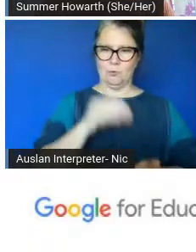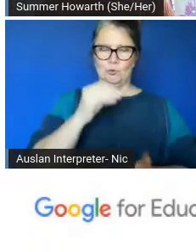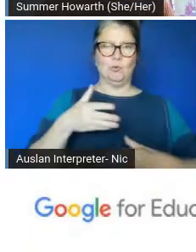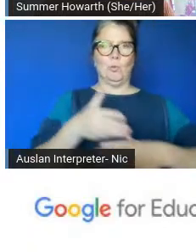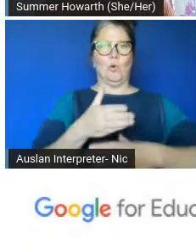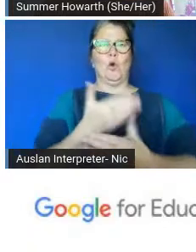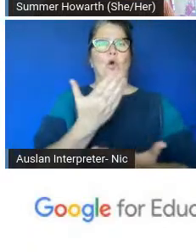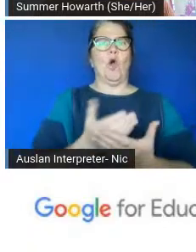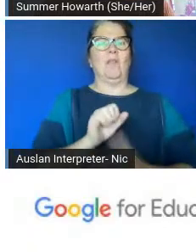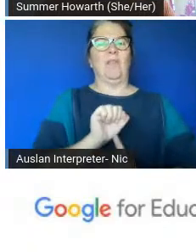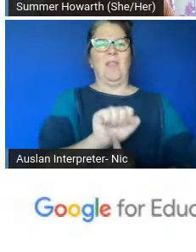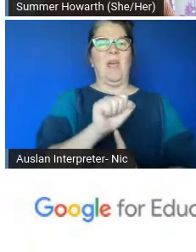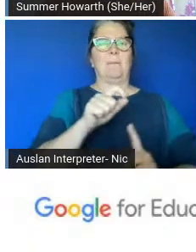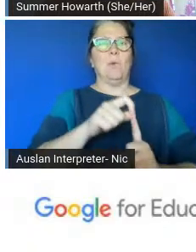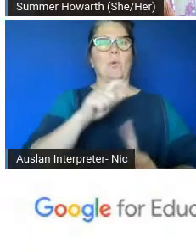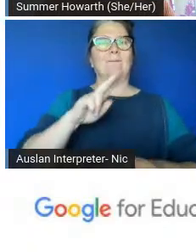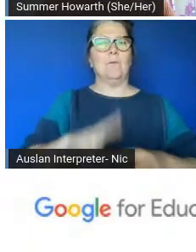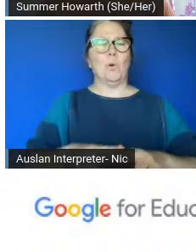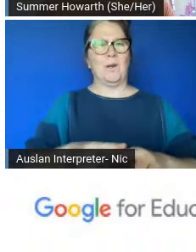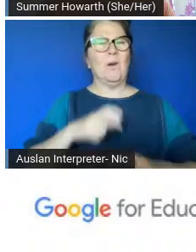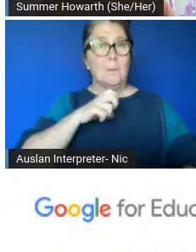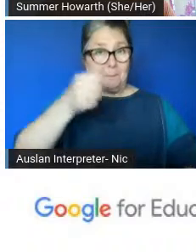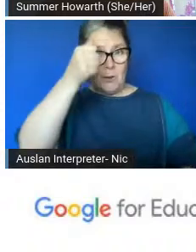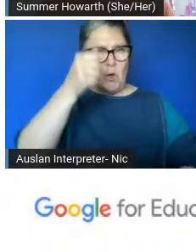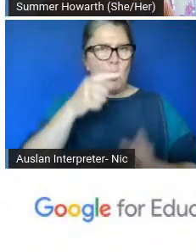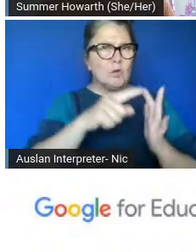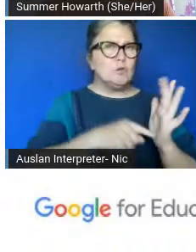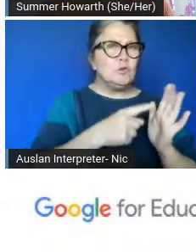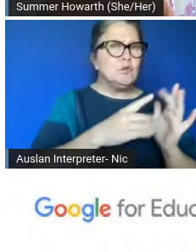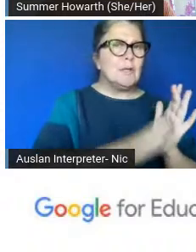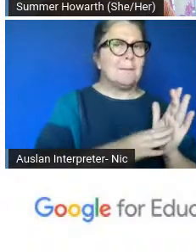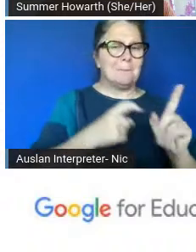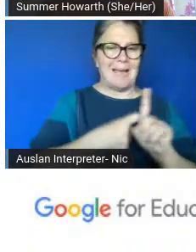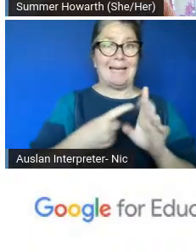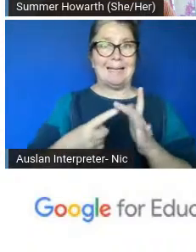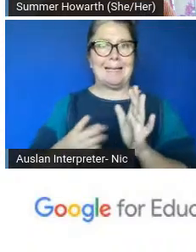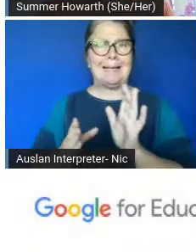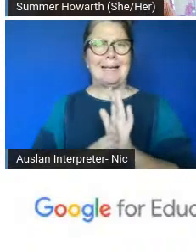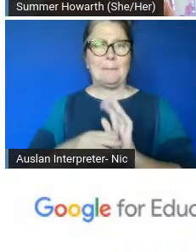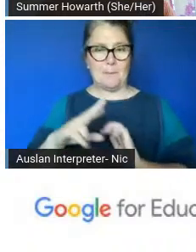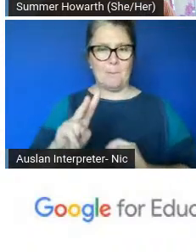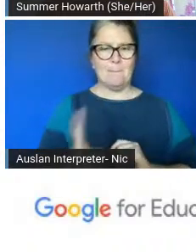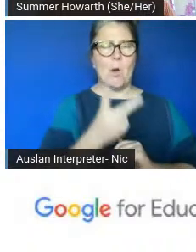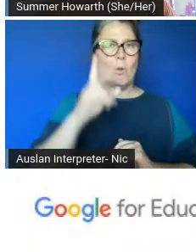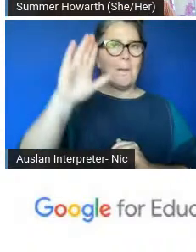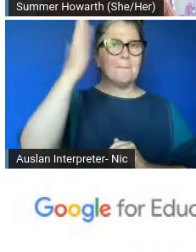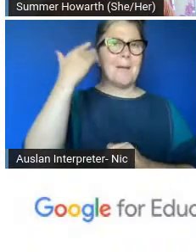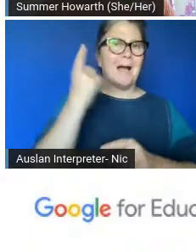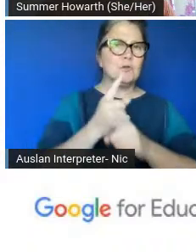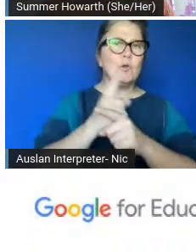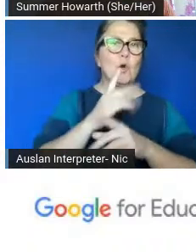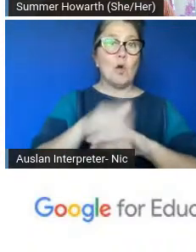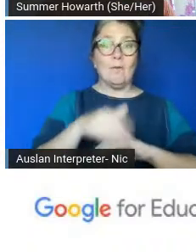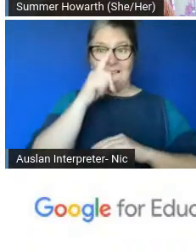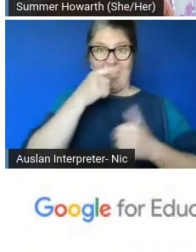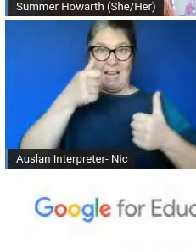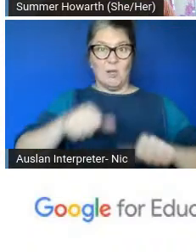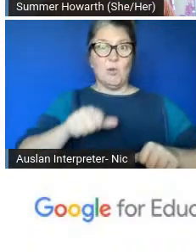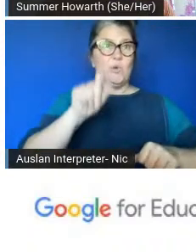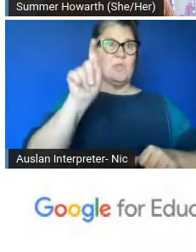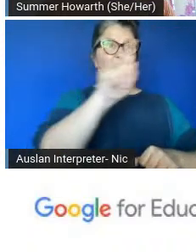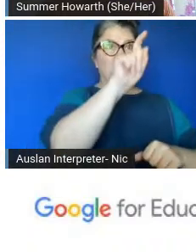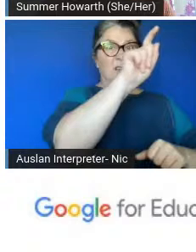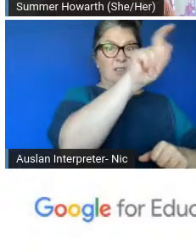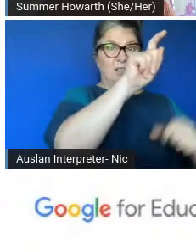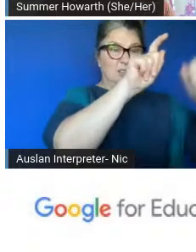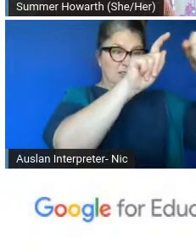know I've seen Jim and Kimberly actually talk often about how you can use version history to see kids' work. Like what